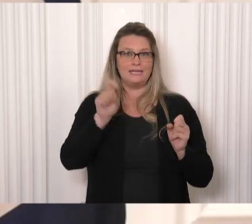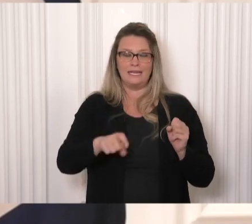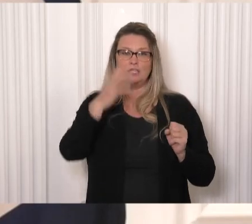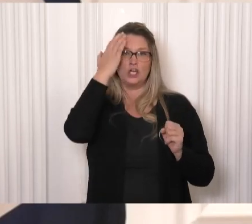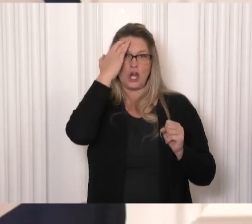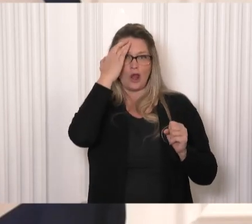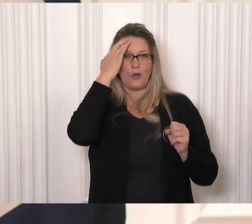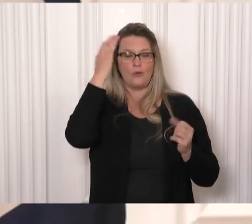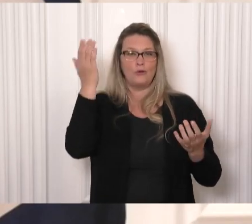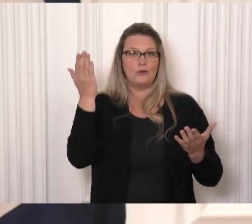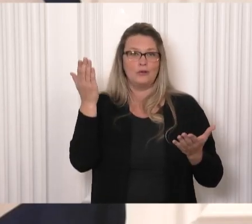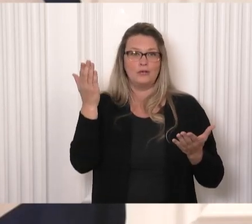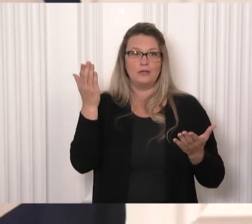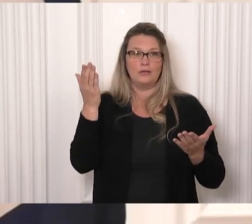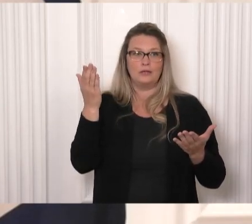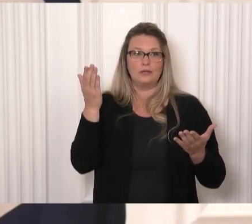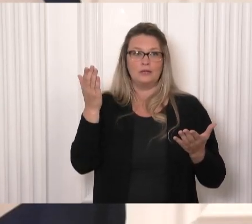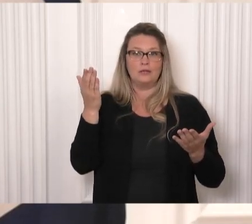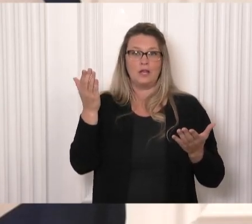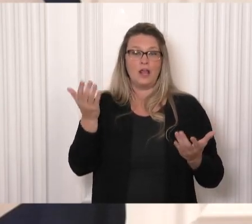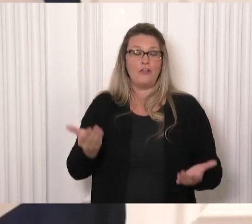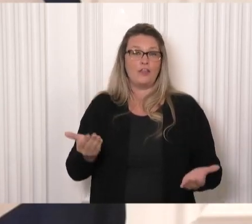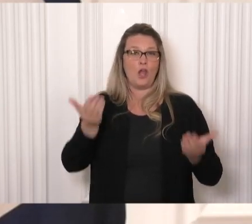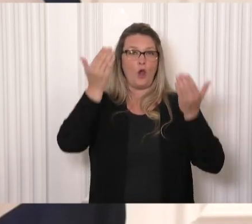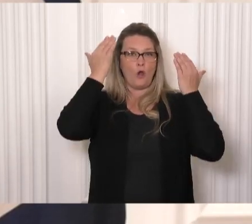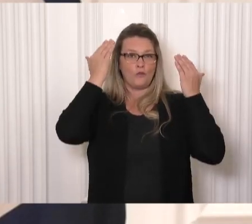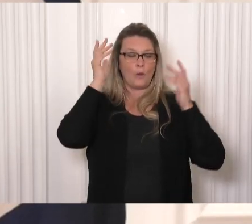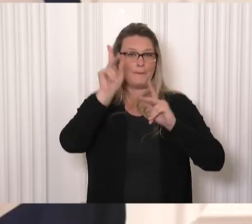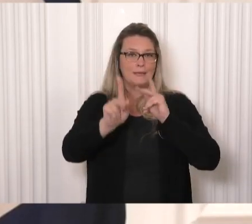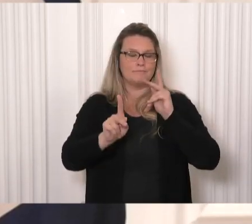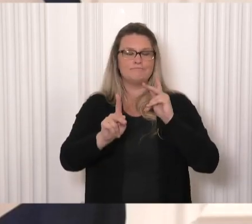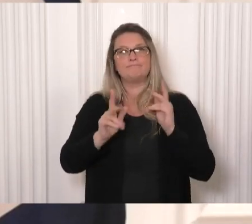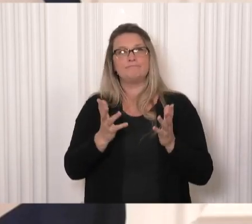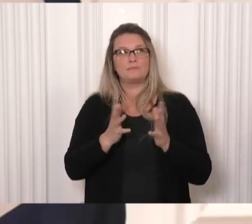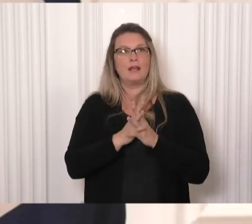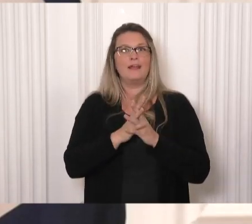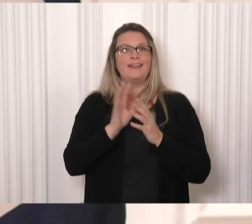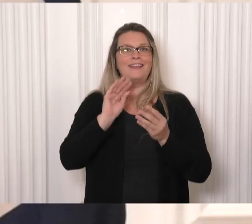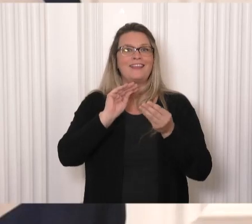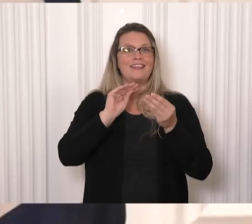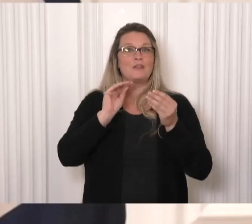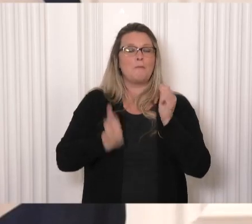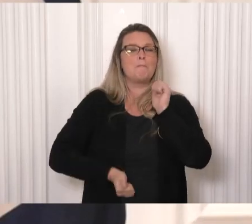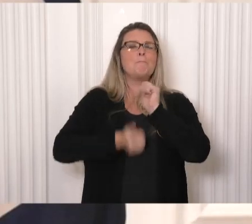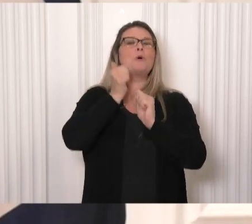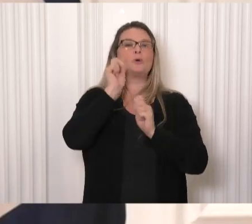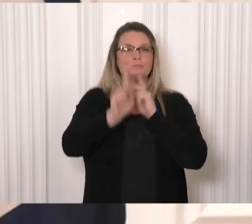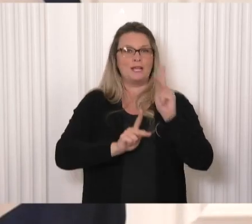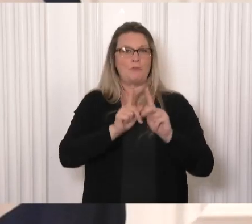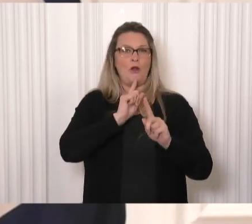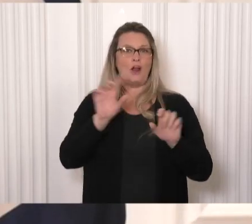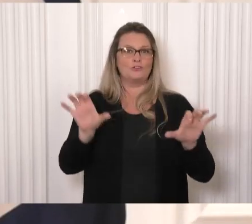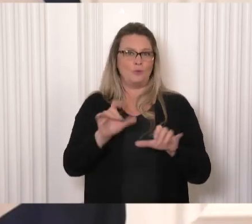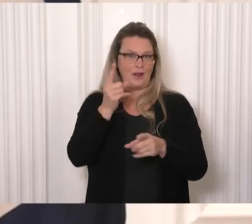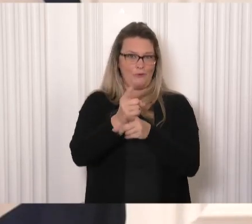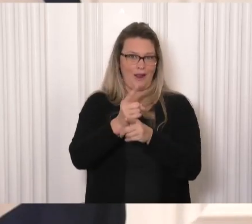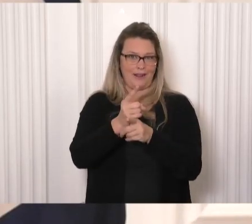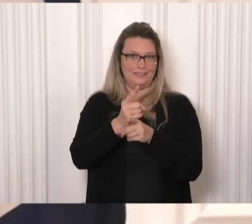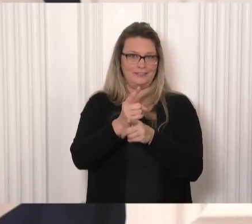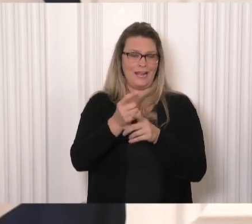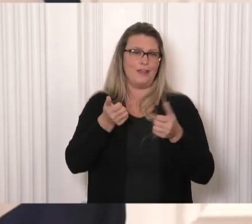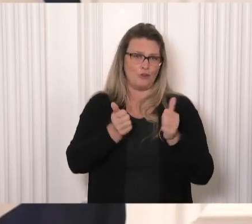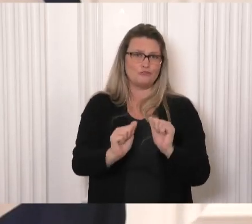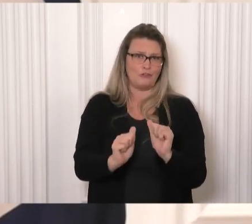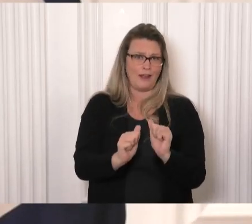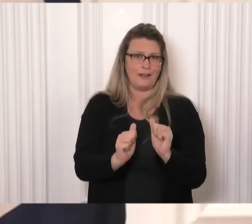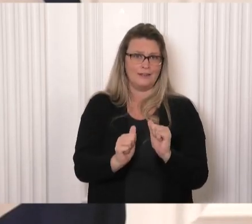that the overwhelming majority of all of our people are doing the right stuff and they're trying. And remember just